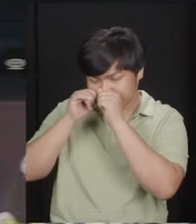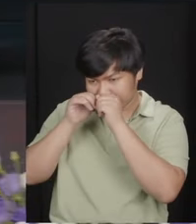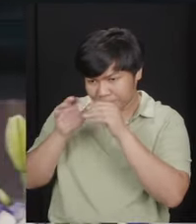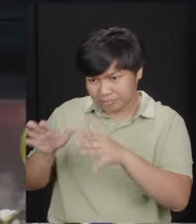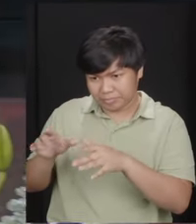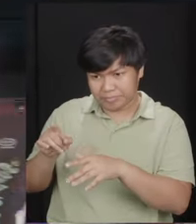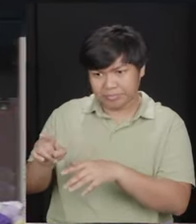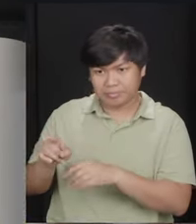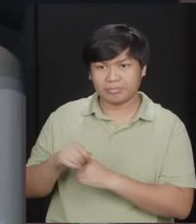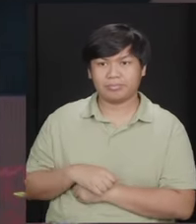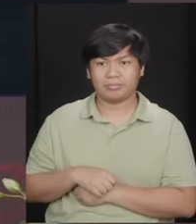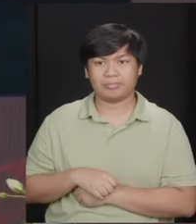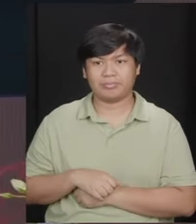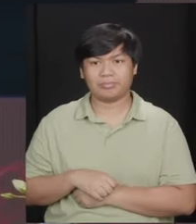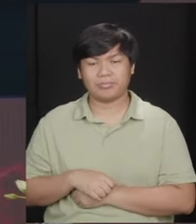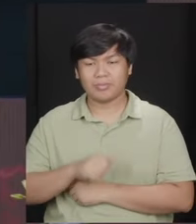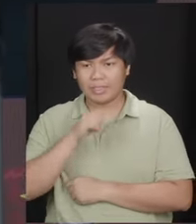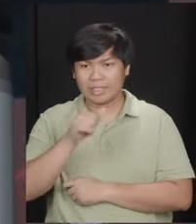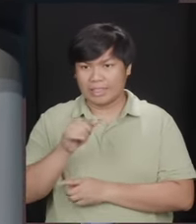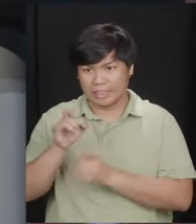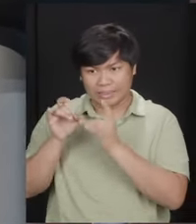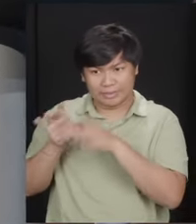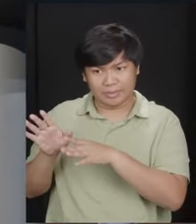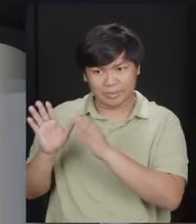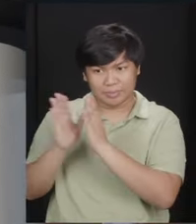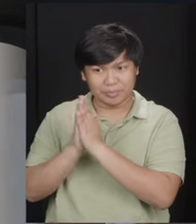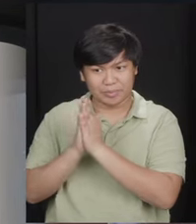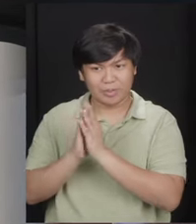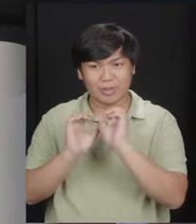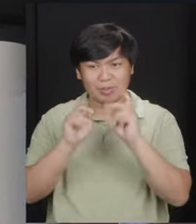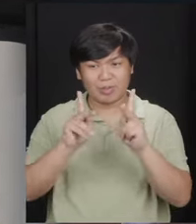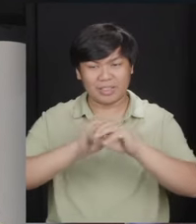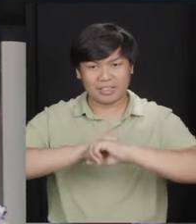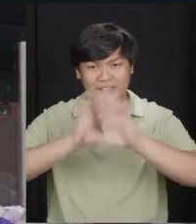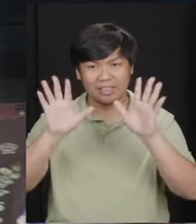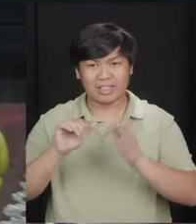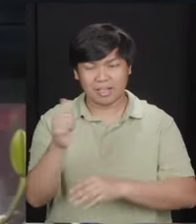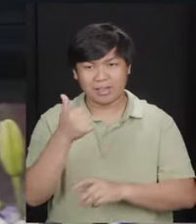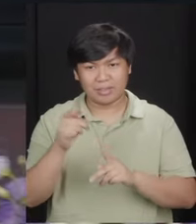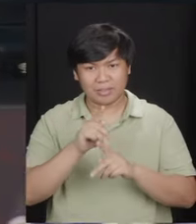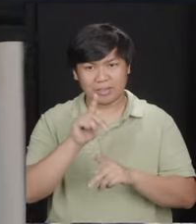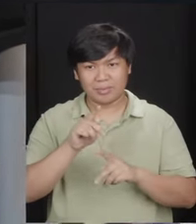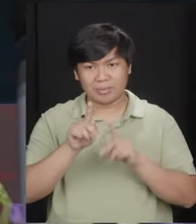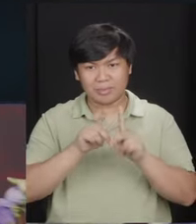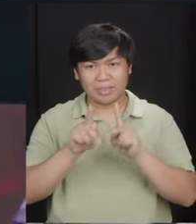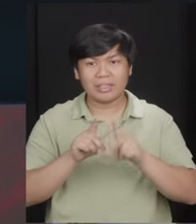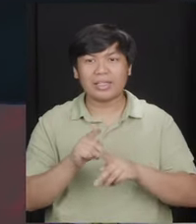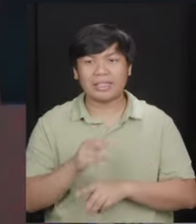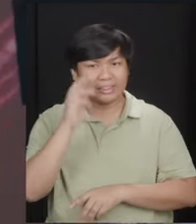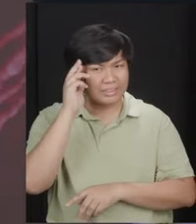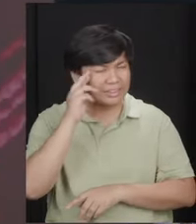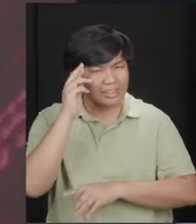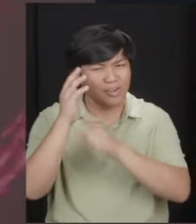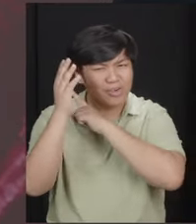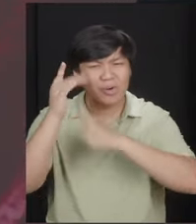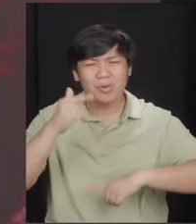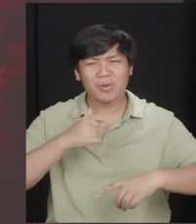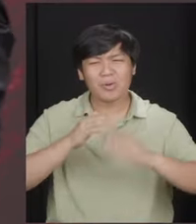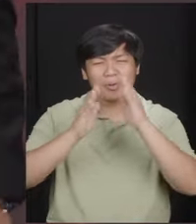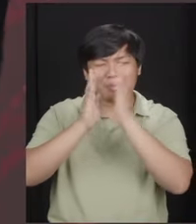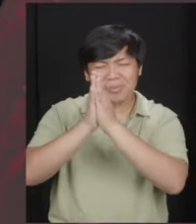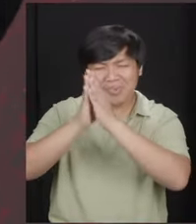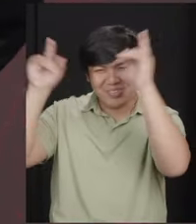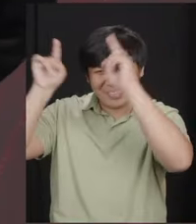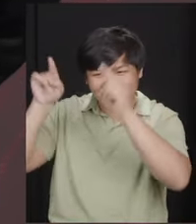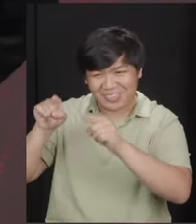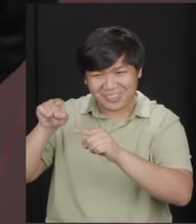not imprecatory prayers, okay? May I be clear? Because some of you might be praying, oh, pastor gave me a reason. Lord, I pray for lightning